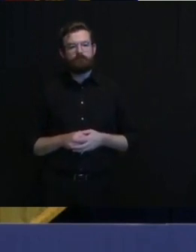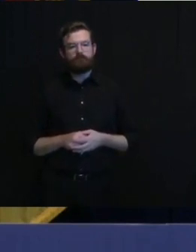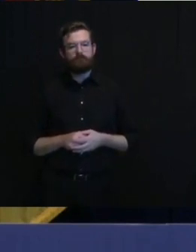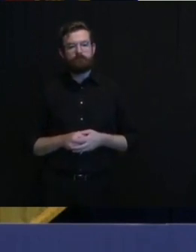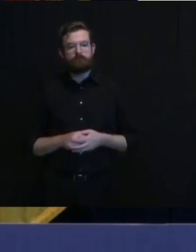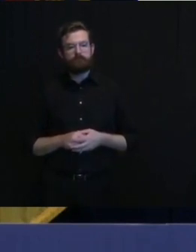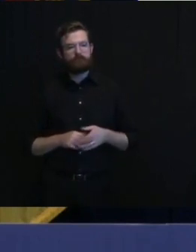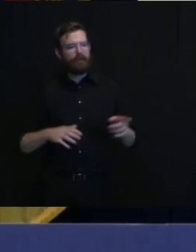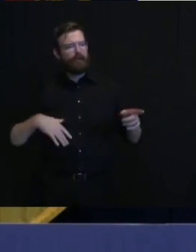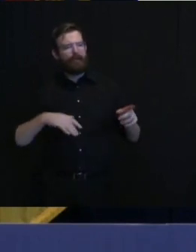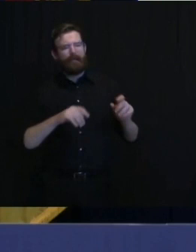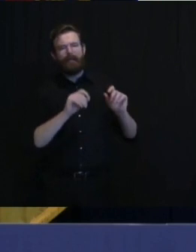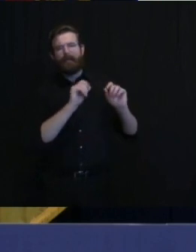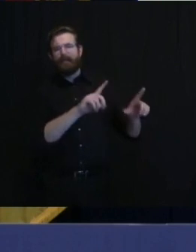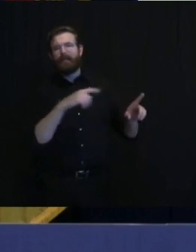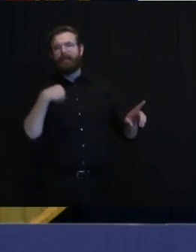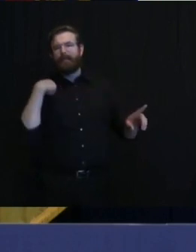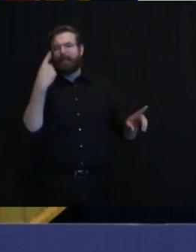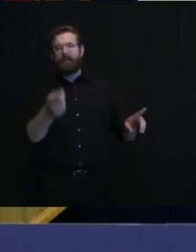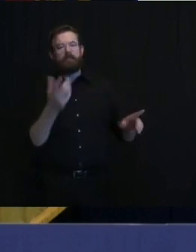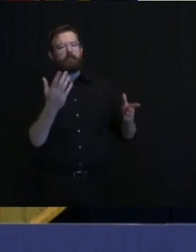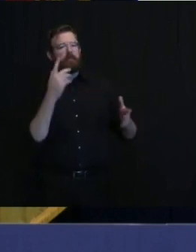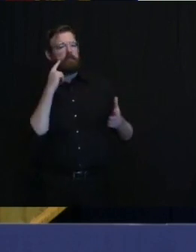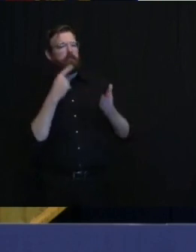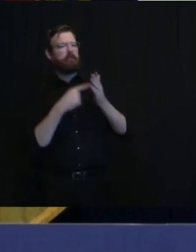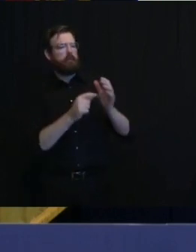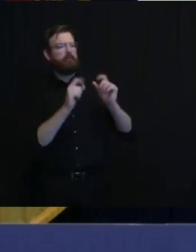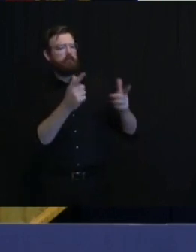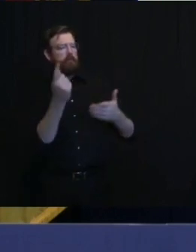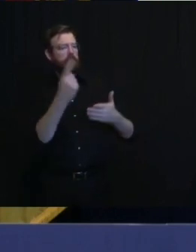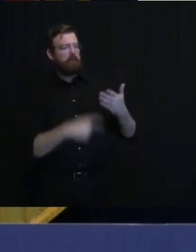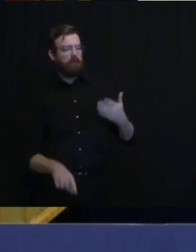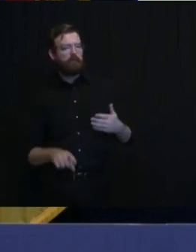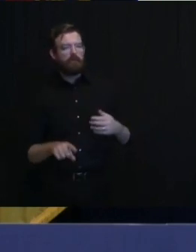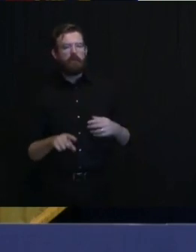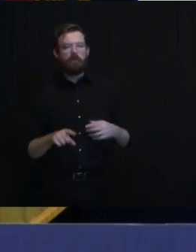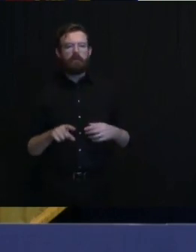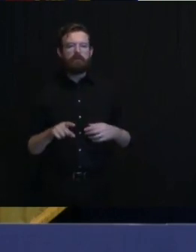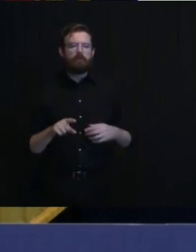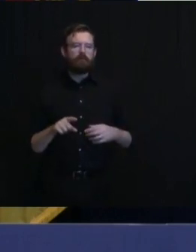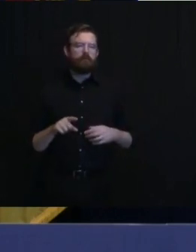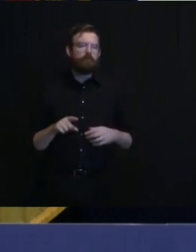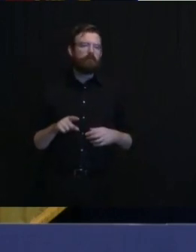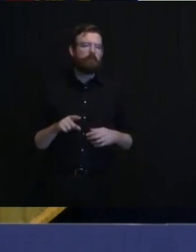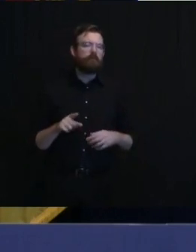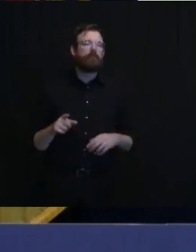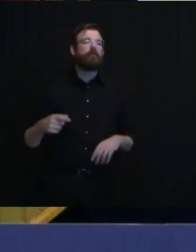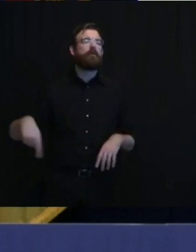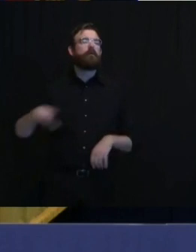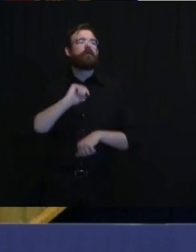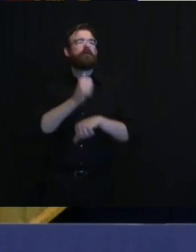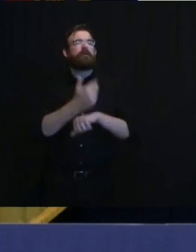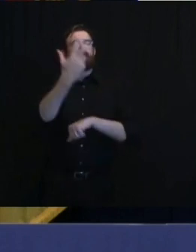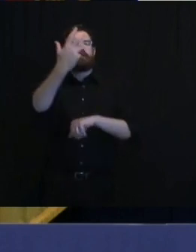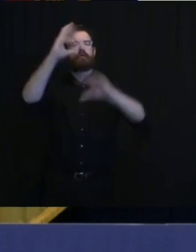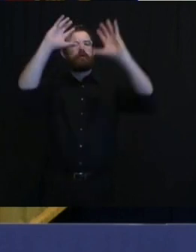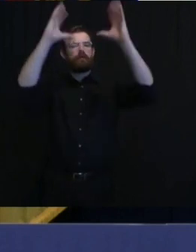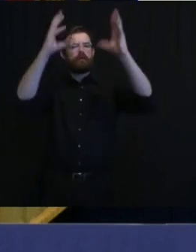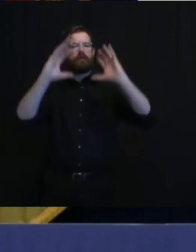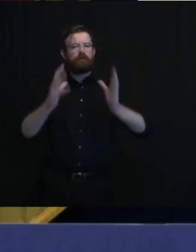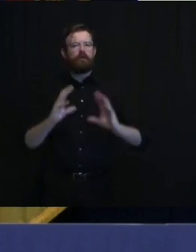the vulnerable communities were in the highest priority, and they've been racing through those communities now for weeks, if not